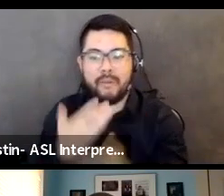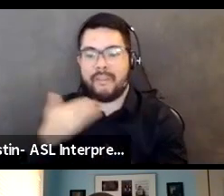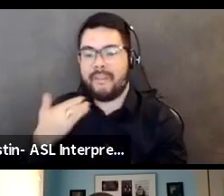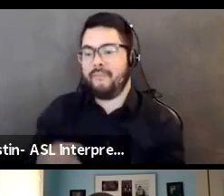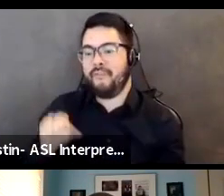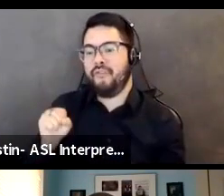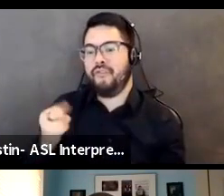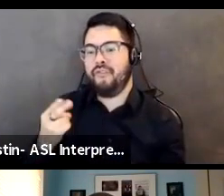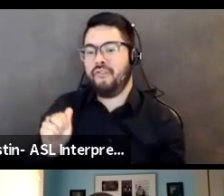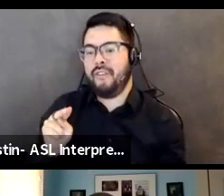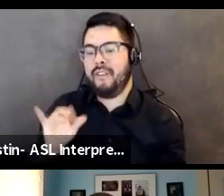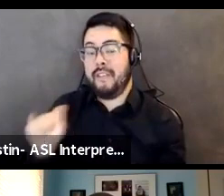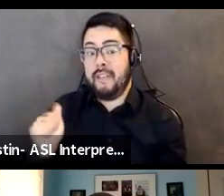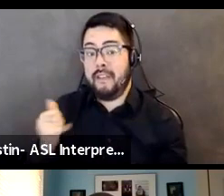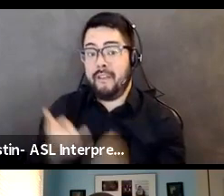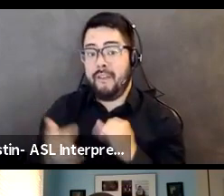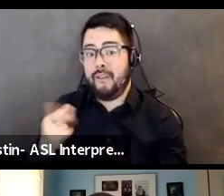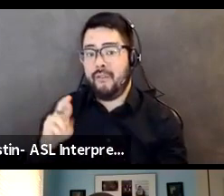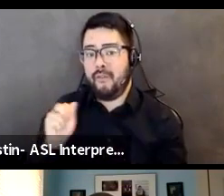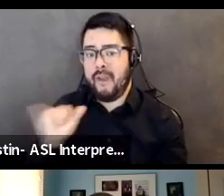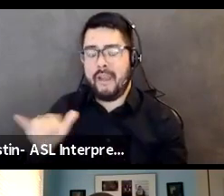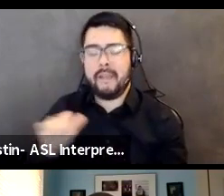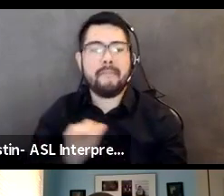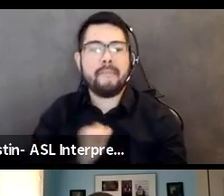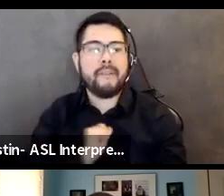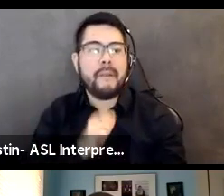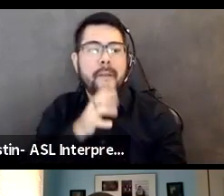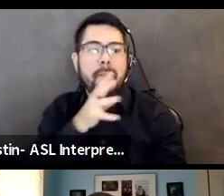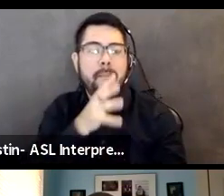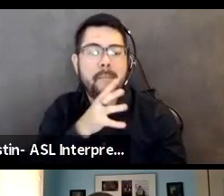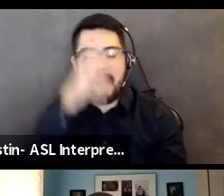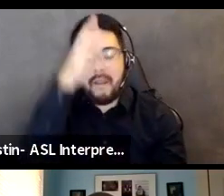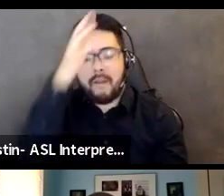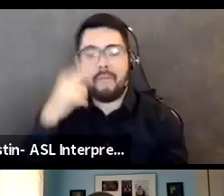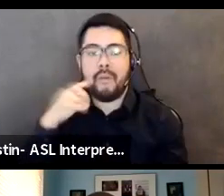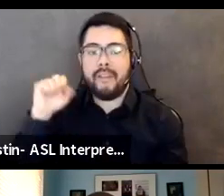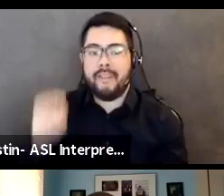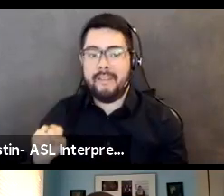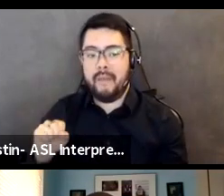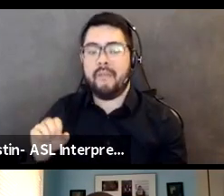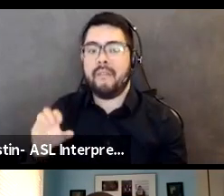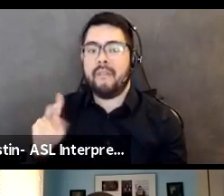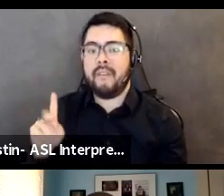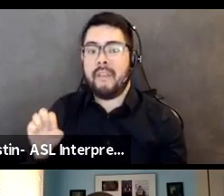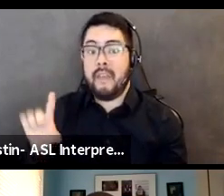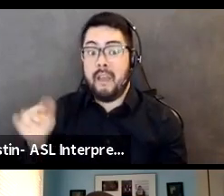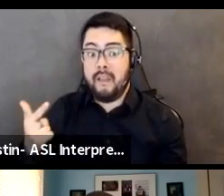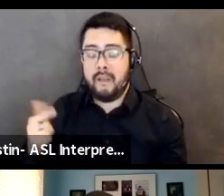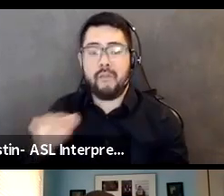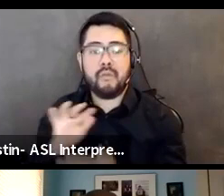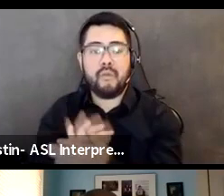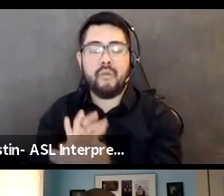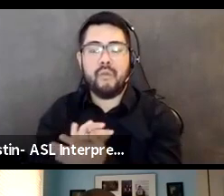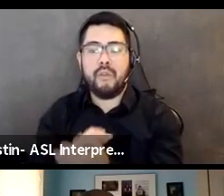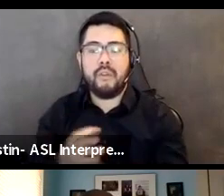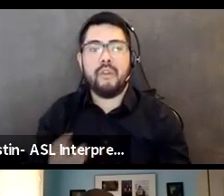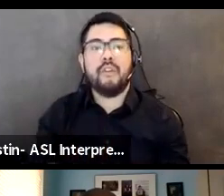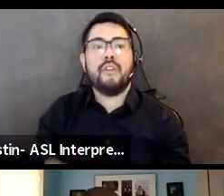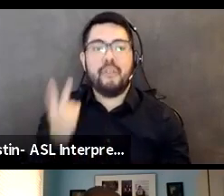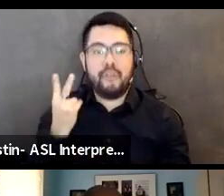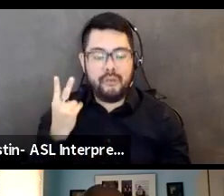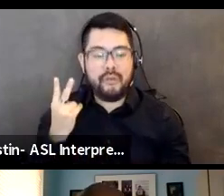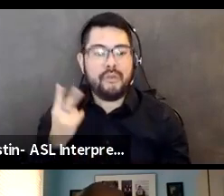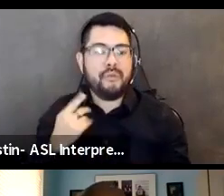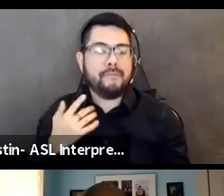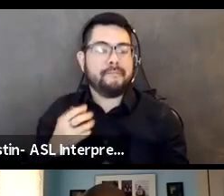gray and i am a parent at southside kellogg elementary school a proud parent of two witty vivacious black